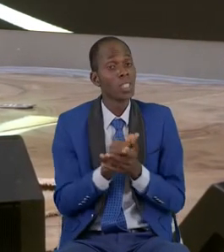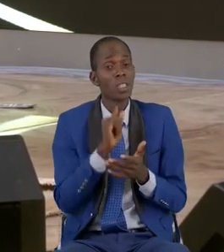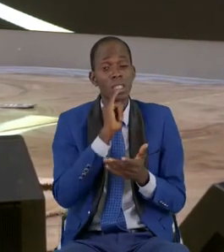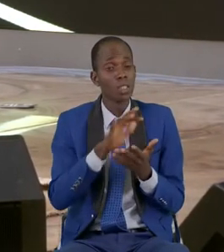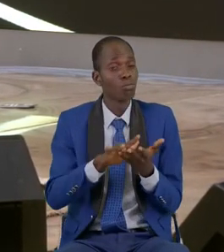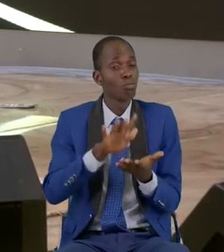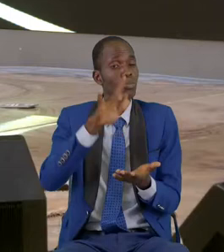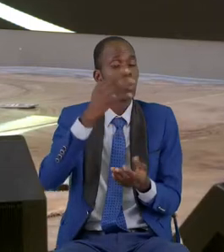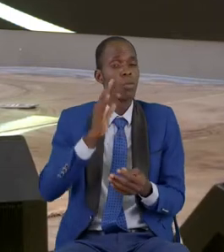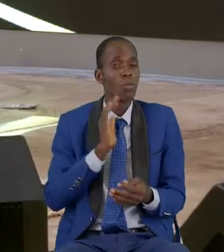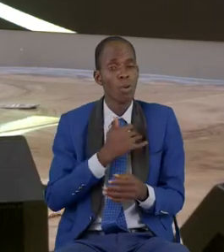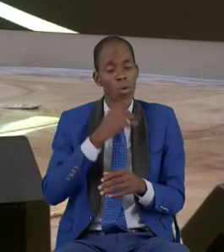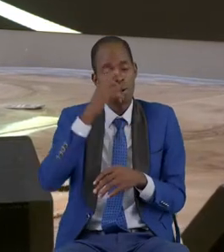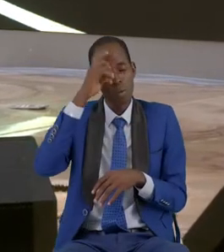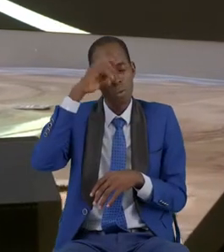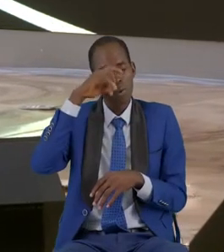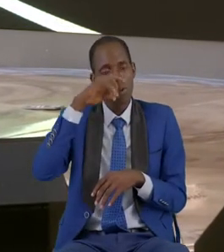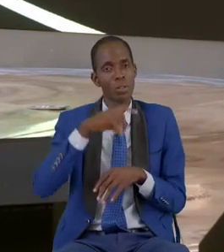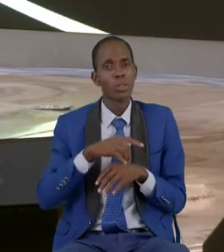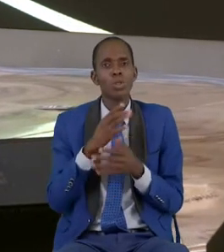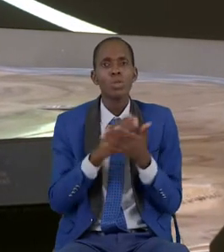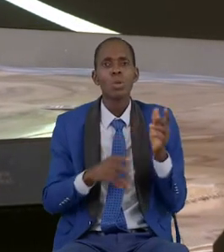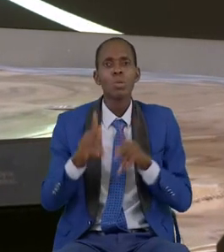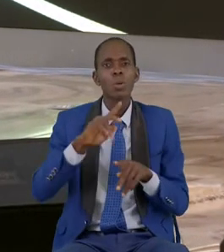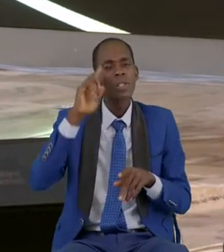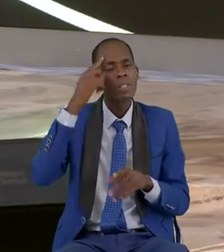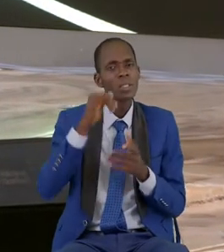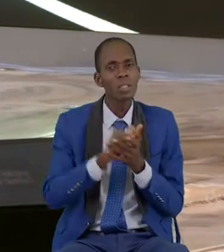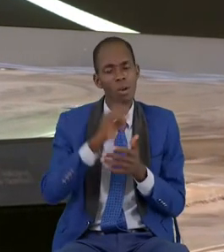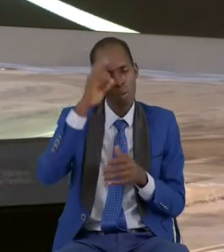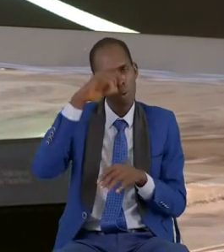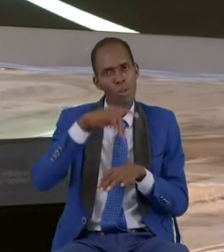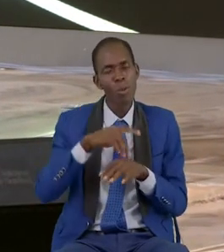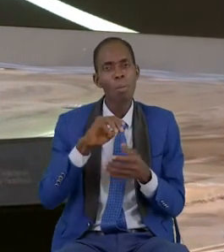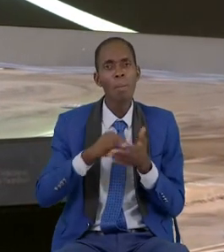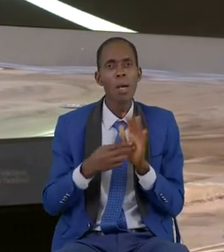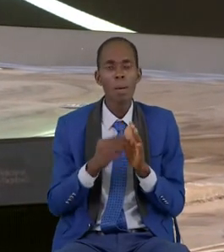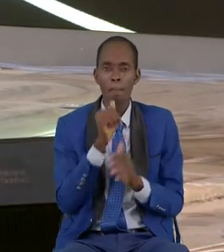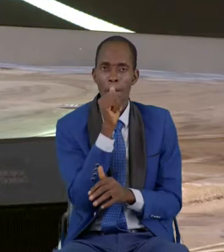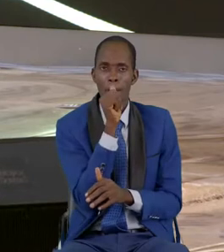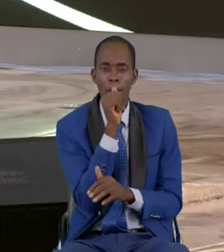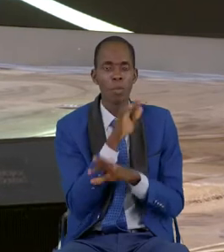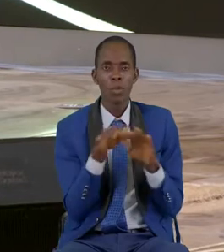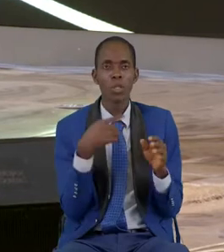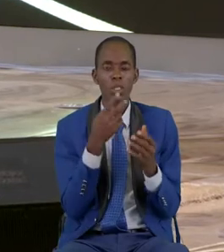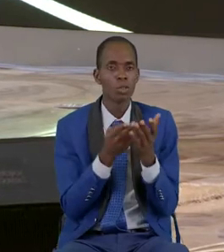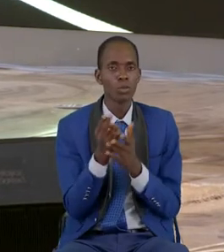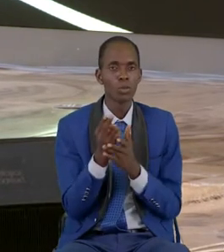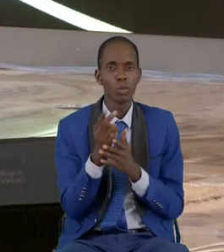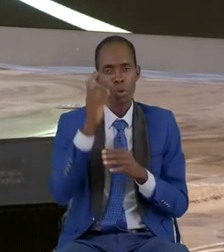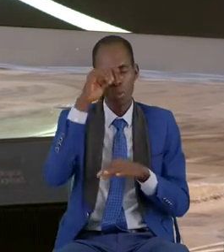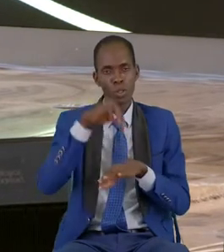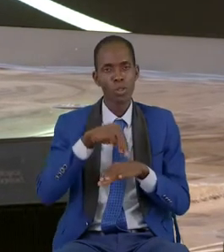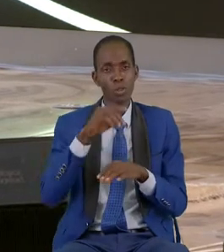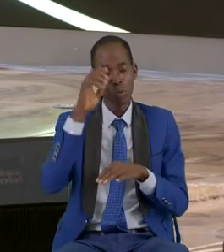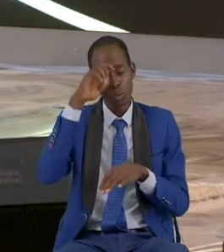There are people that think that wisdom is not telling the truth. Wisdom is avoiding the truth. Wisdom is